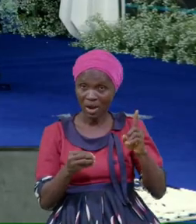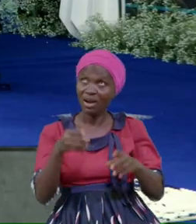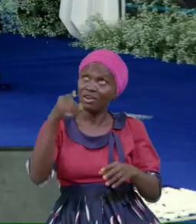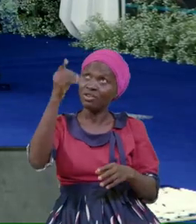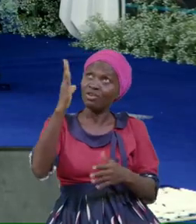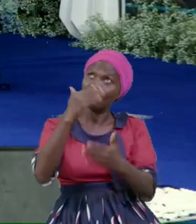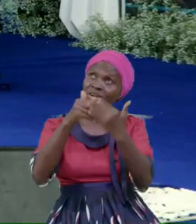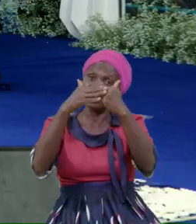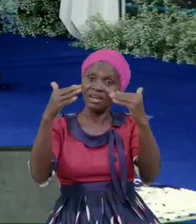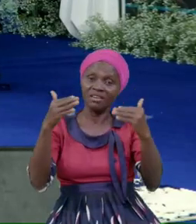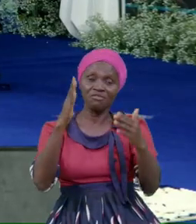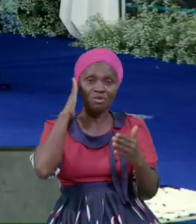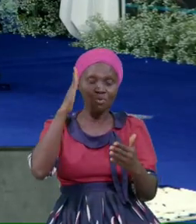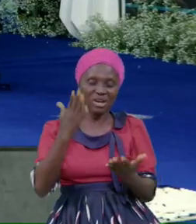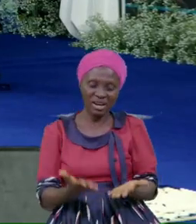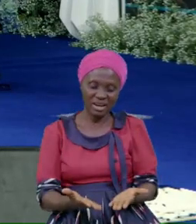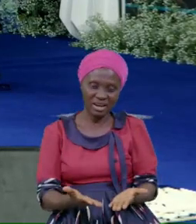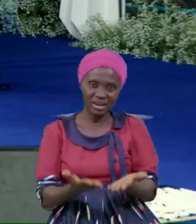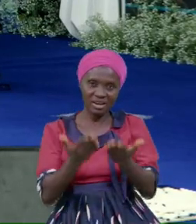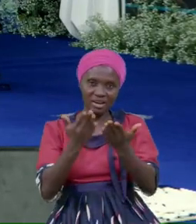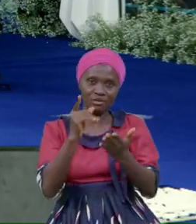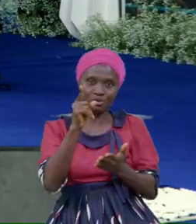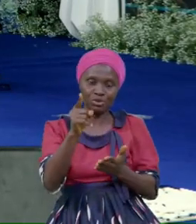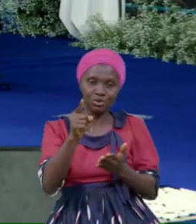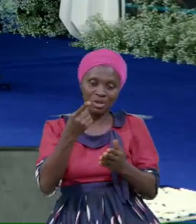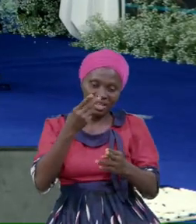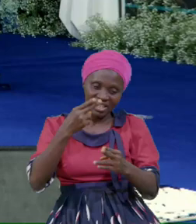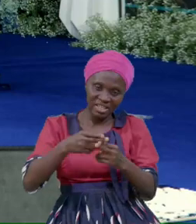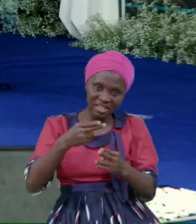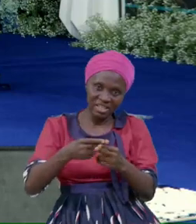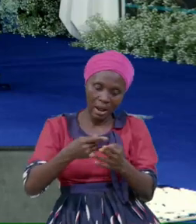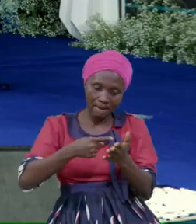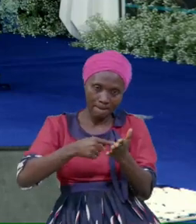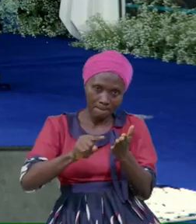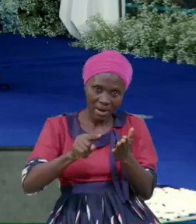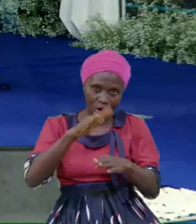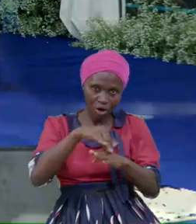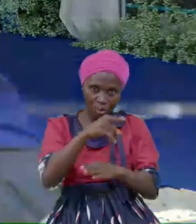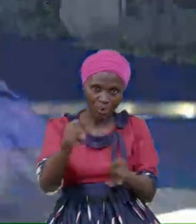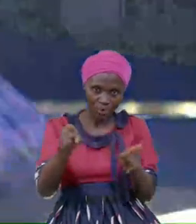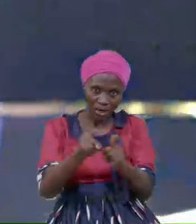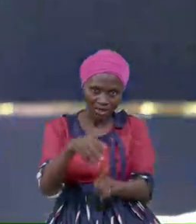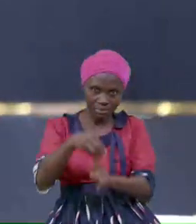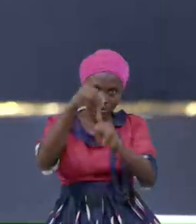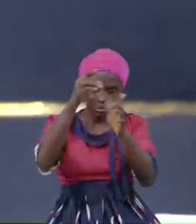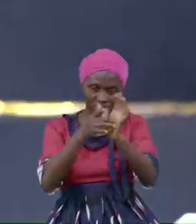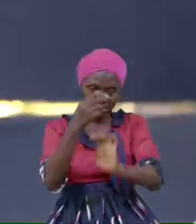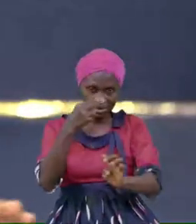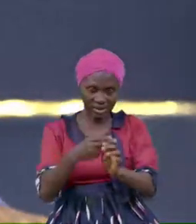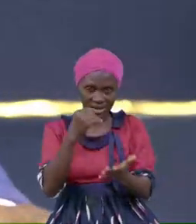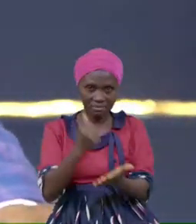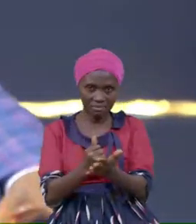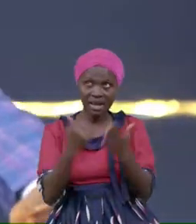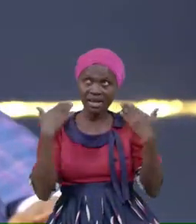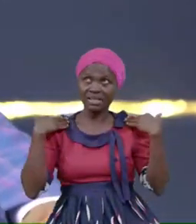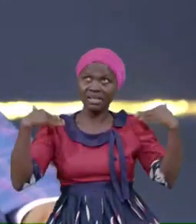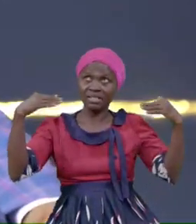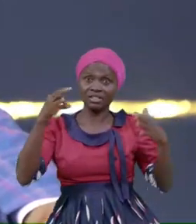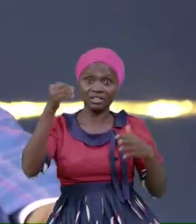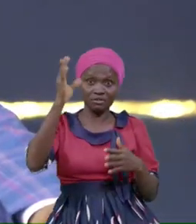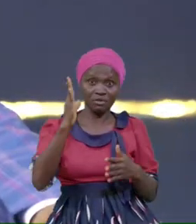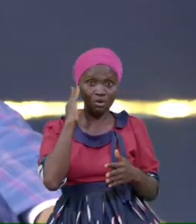you as peculiar. Yeah. The angels of God will see you as peculiar.